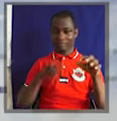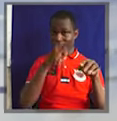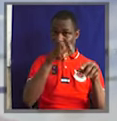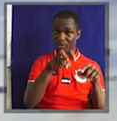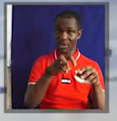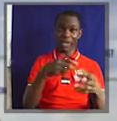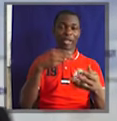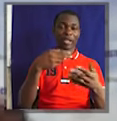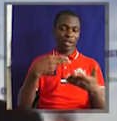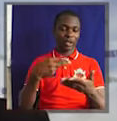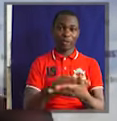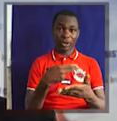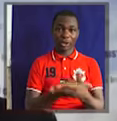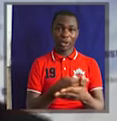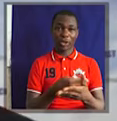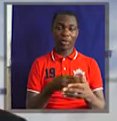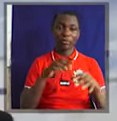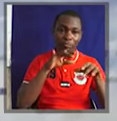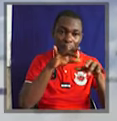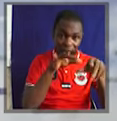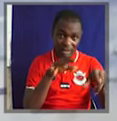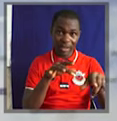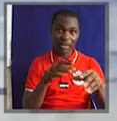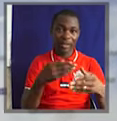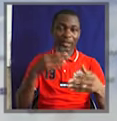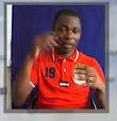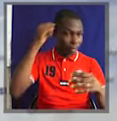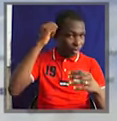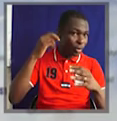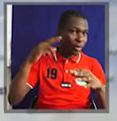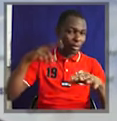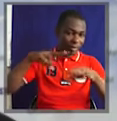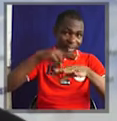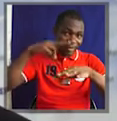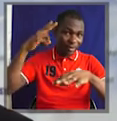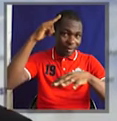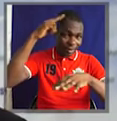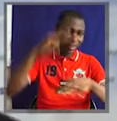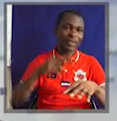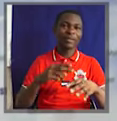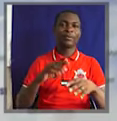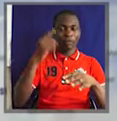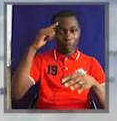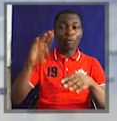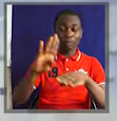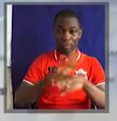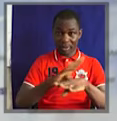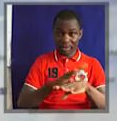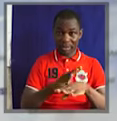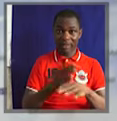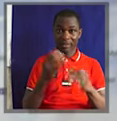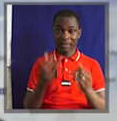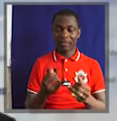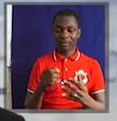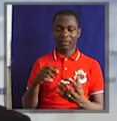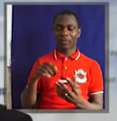woni akiri enwi akọm akọso aye ni business a ogusu a oyẹ enti tama a papa yi asha ne bose